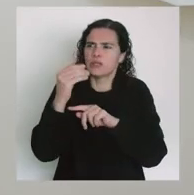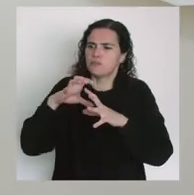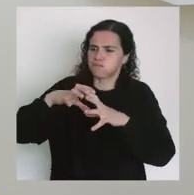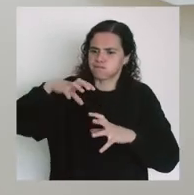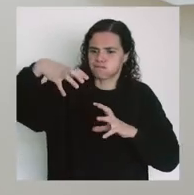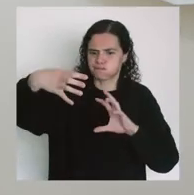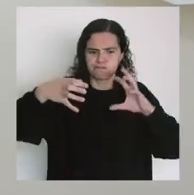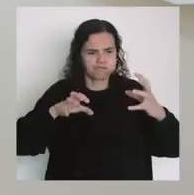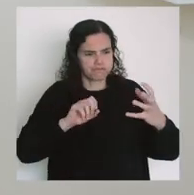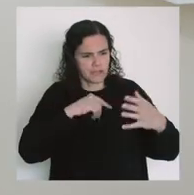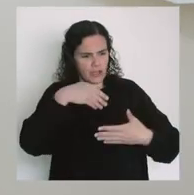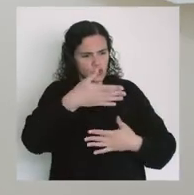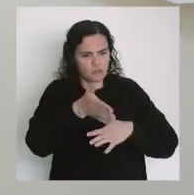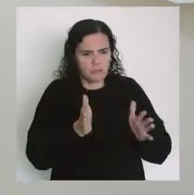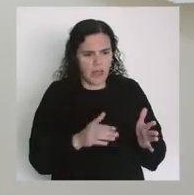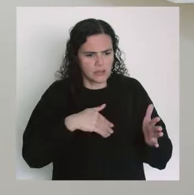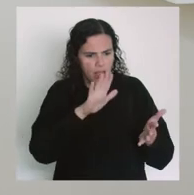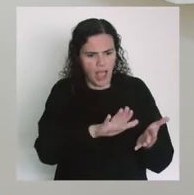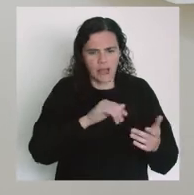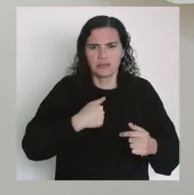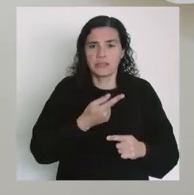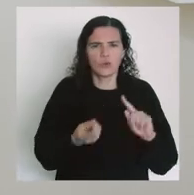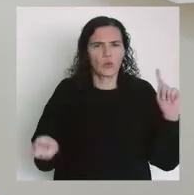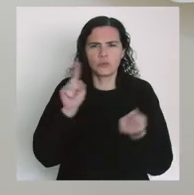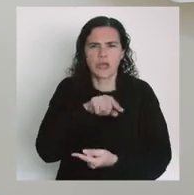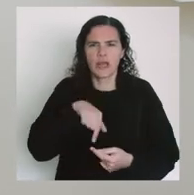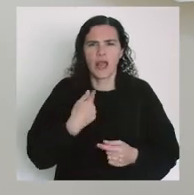volume plays in the space. Here, you